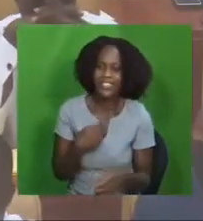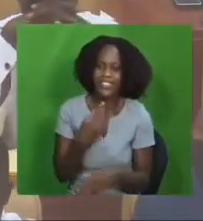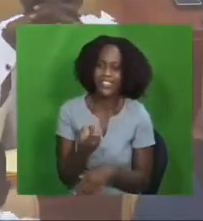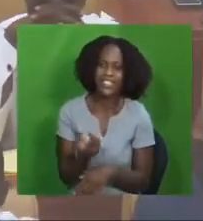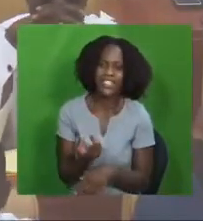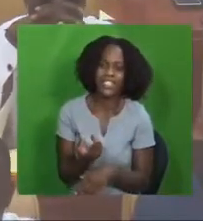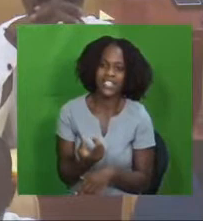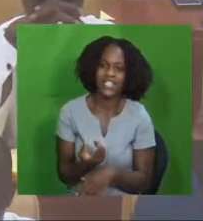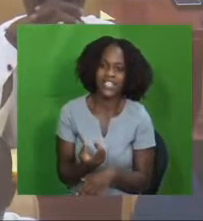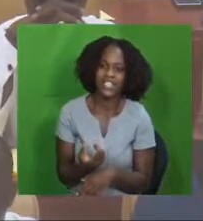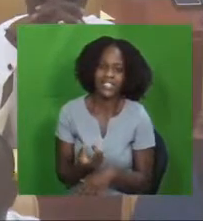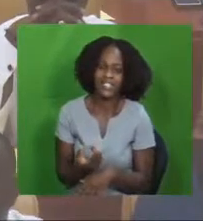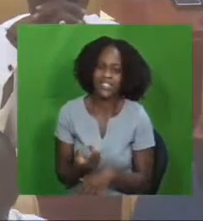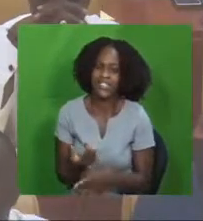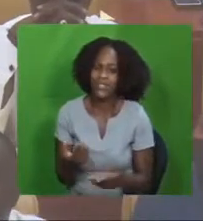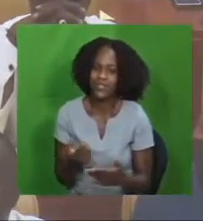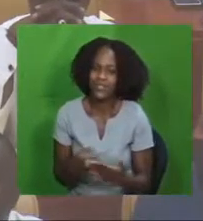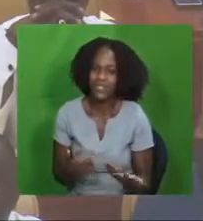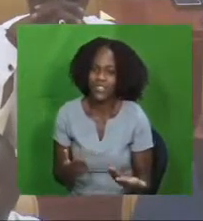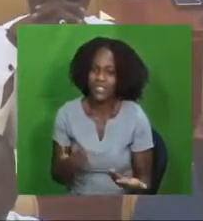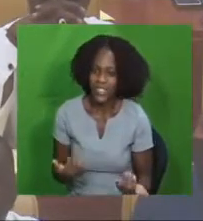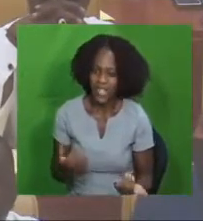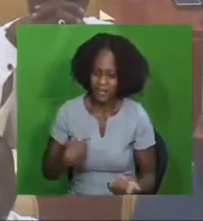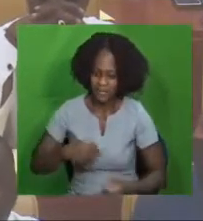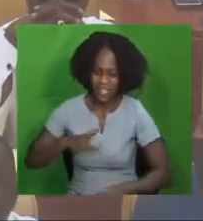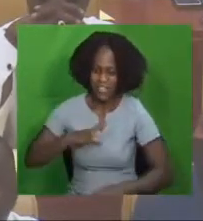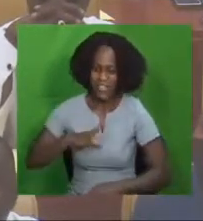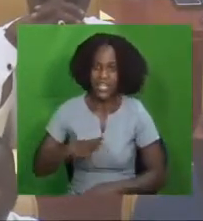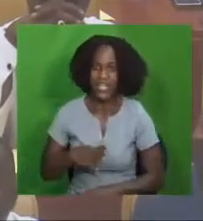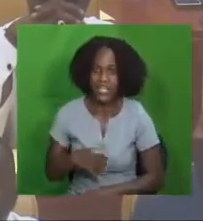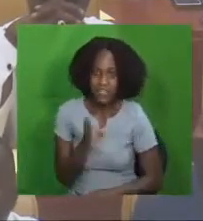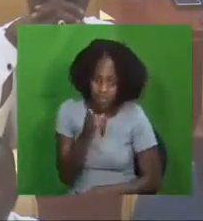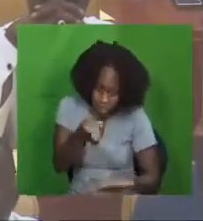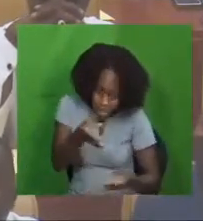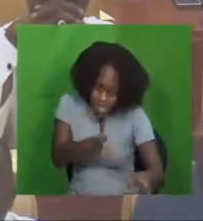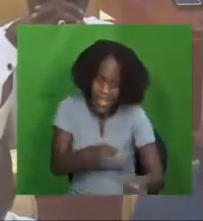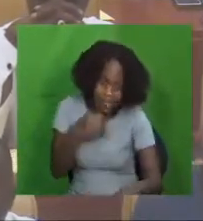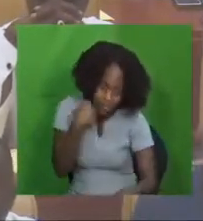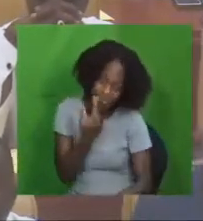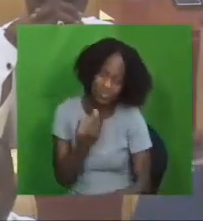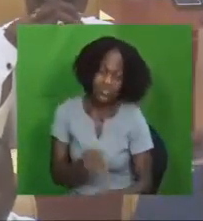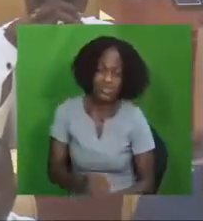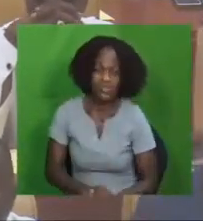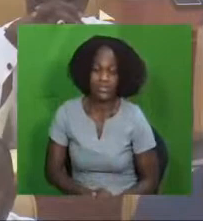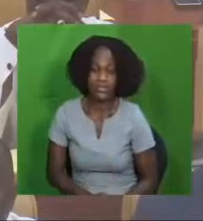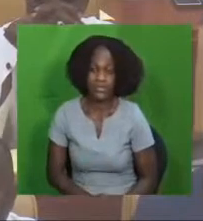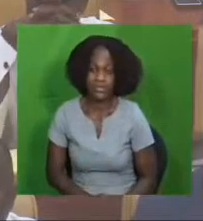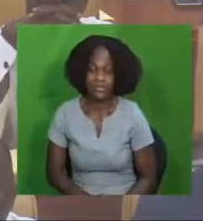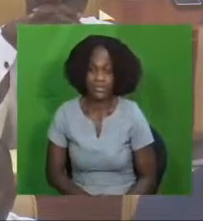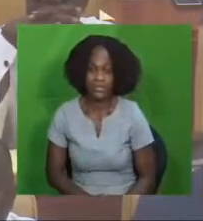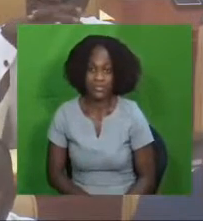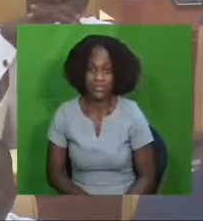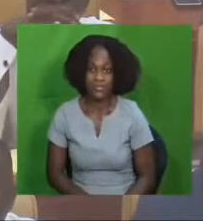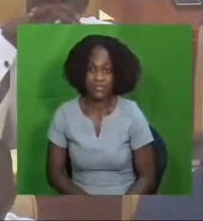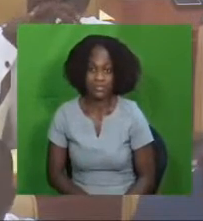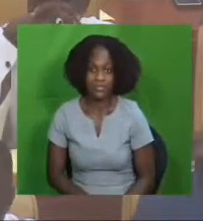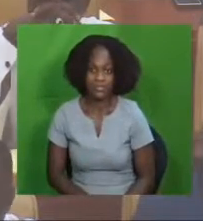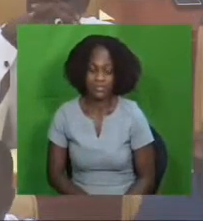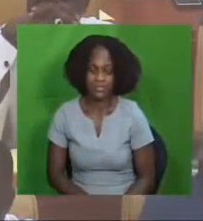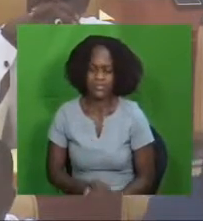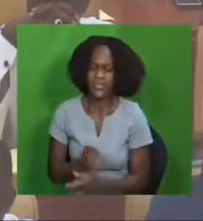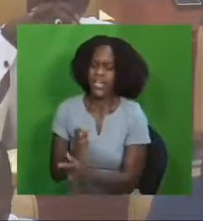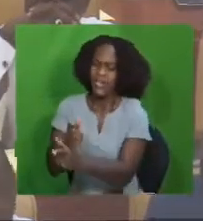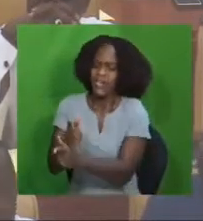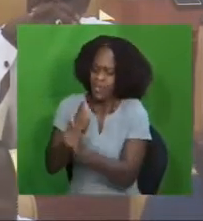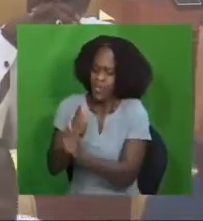people say I shouldn't take up it. When I took it, you say I'm now warm. You are on your way to death. Mr. Speaker, this borrowing that